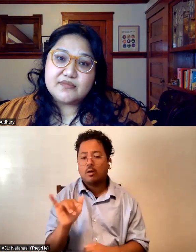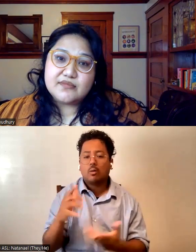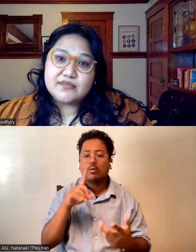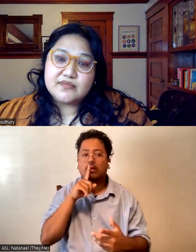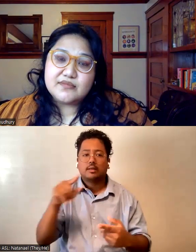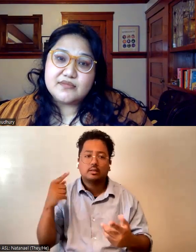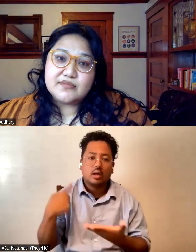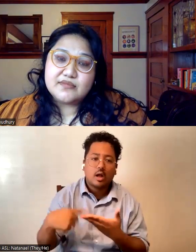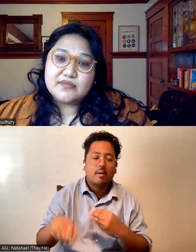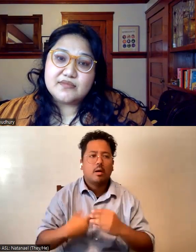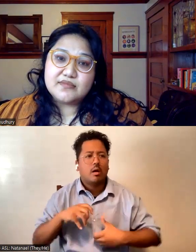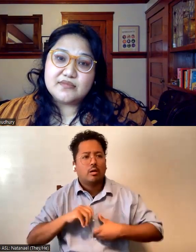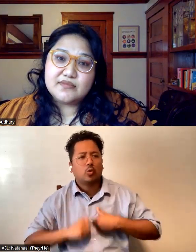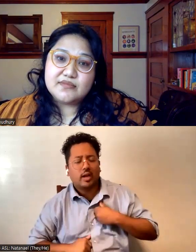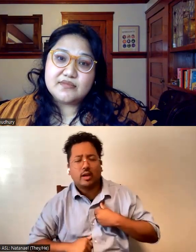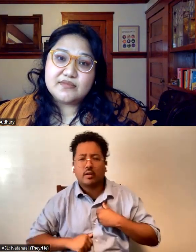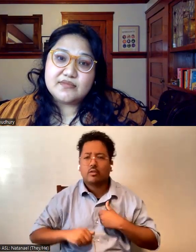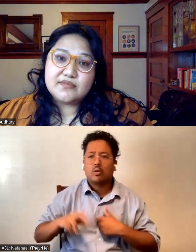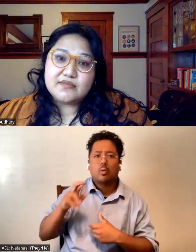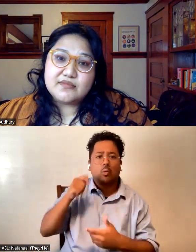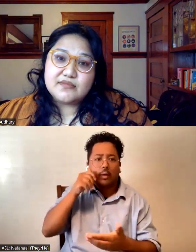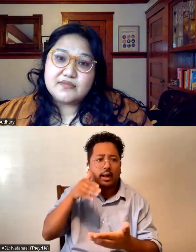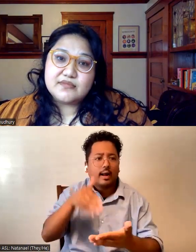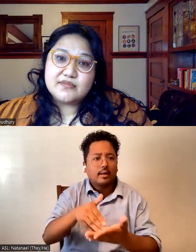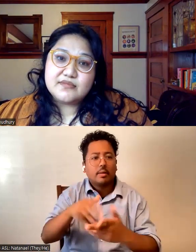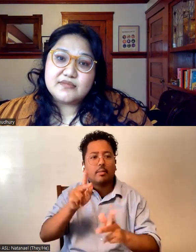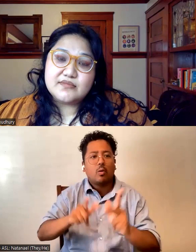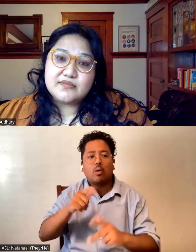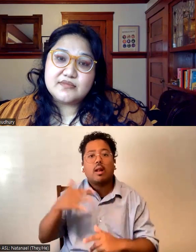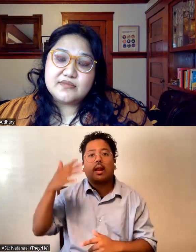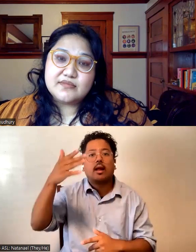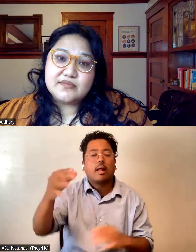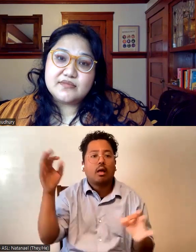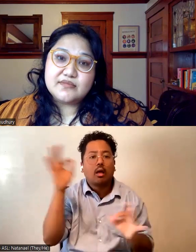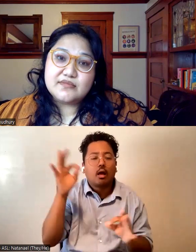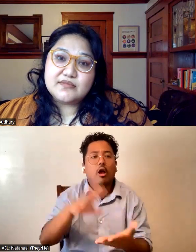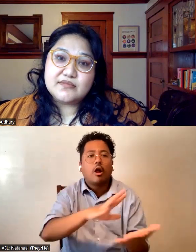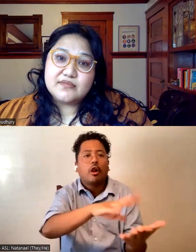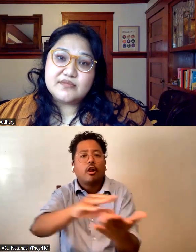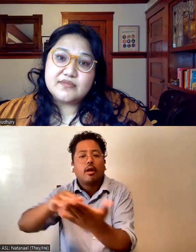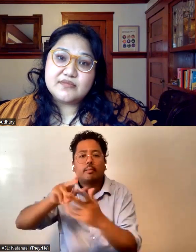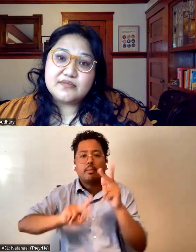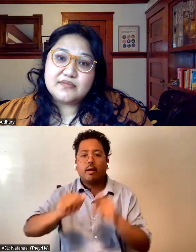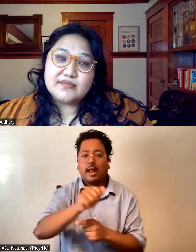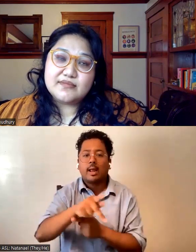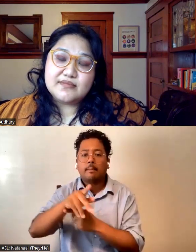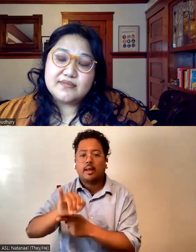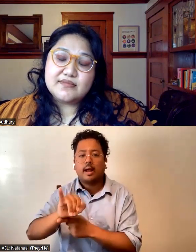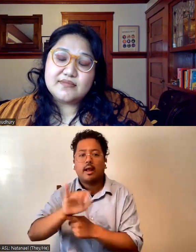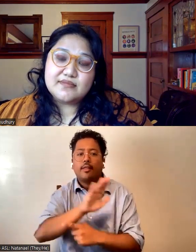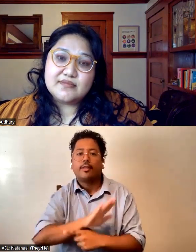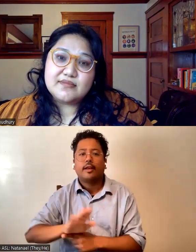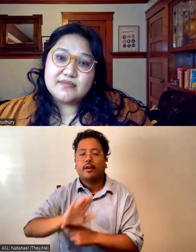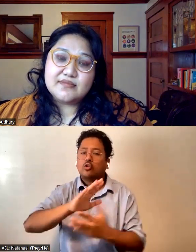injury and grievance to a lay audience so that Asians, AAPIs, become more legible.